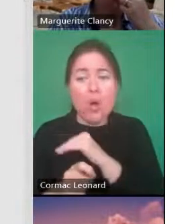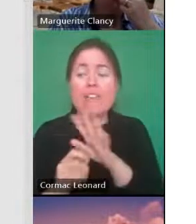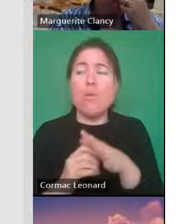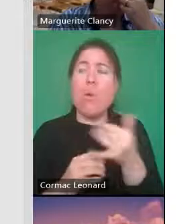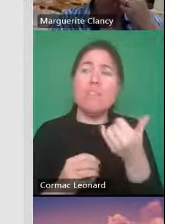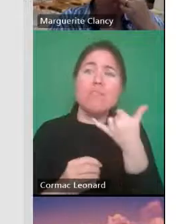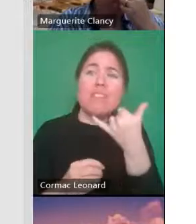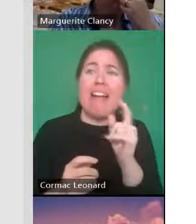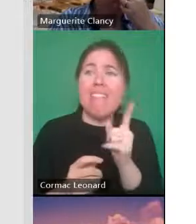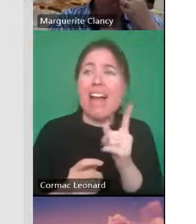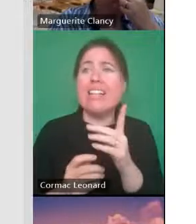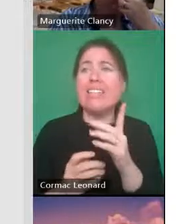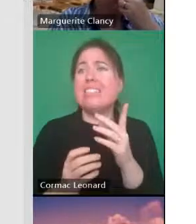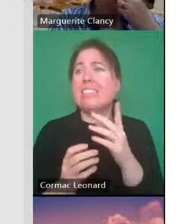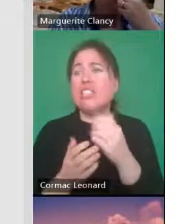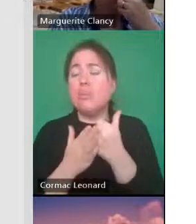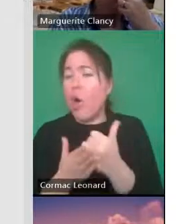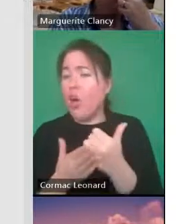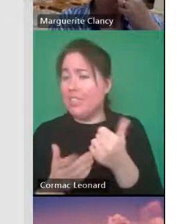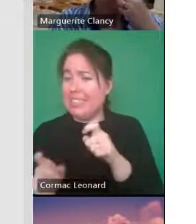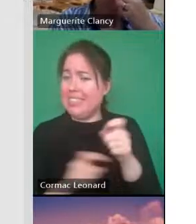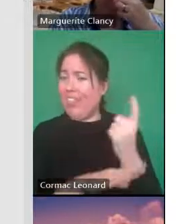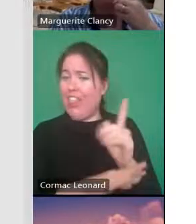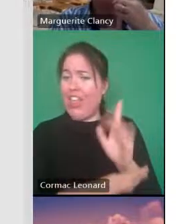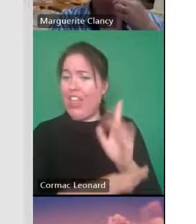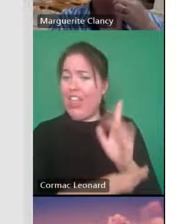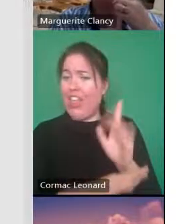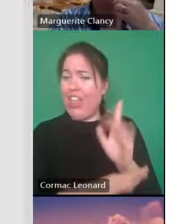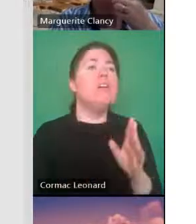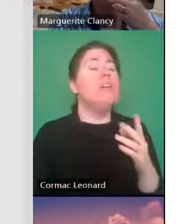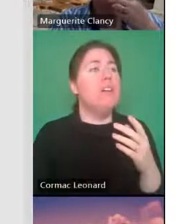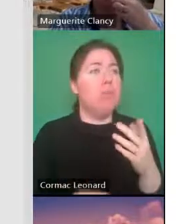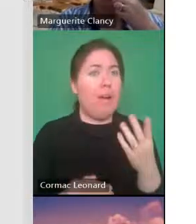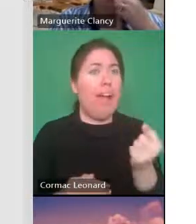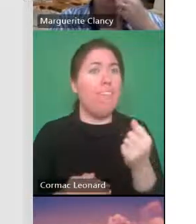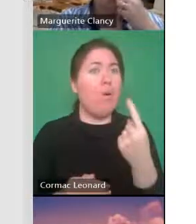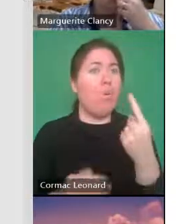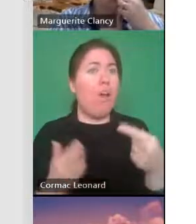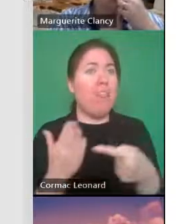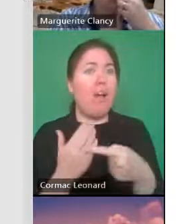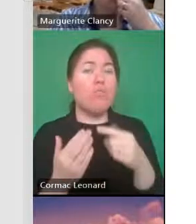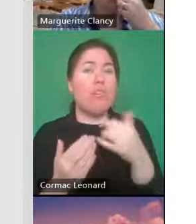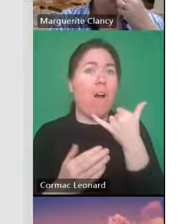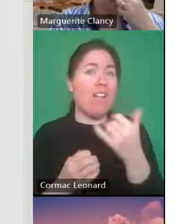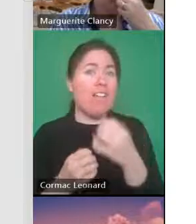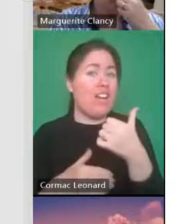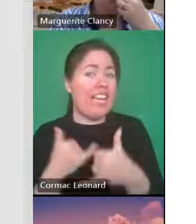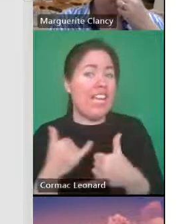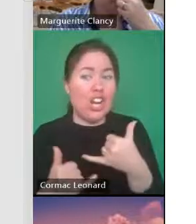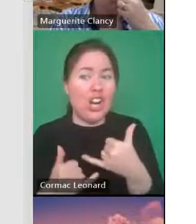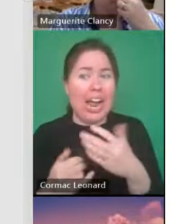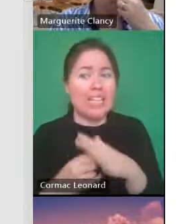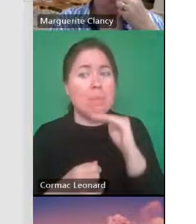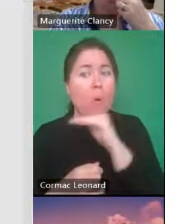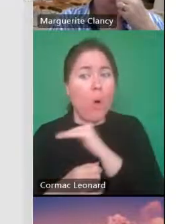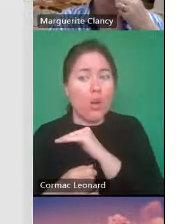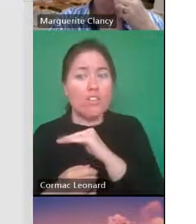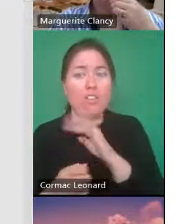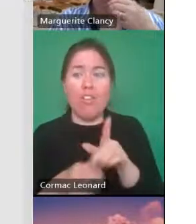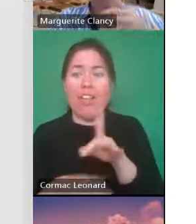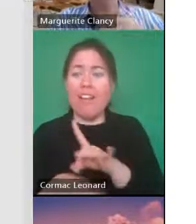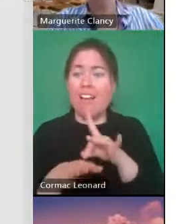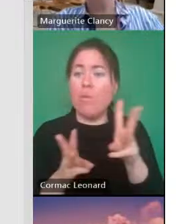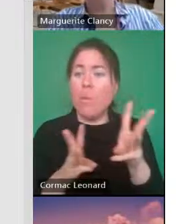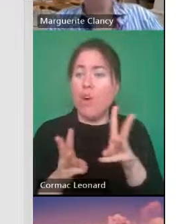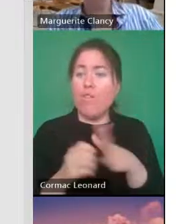and support. That remains and is a very important. We get well over 1,000 such calls every year, and it's really, really vital for the work of the